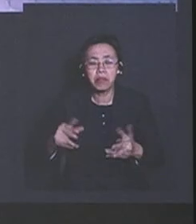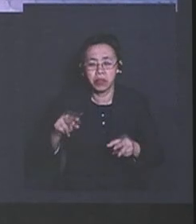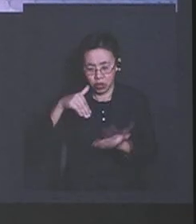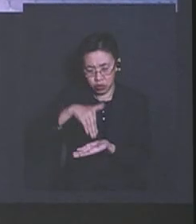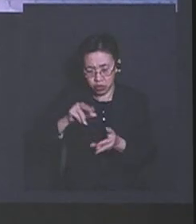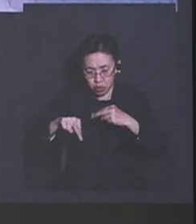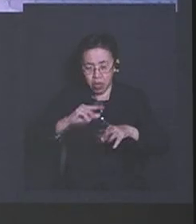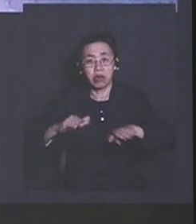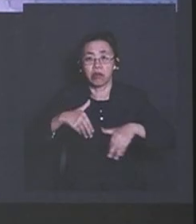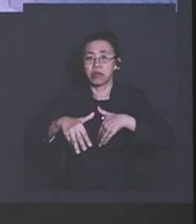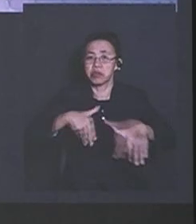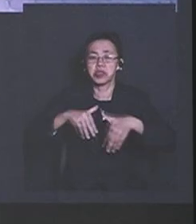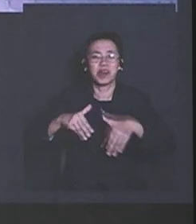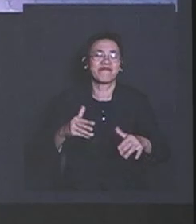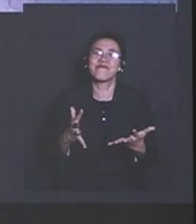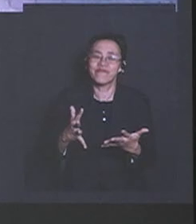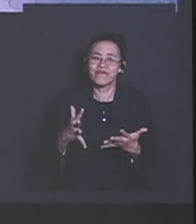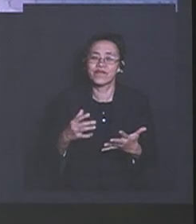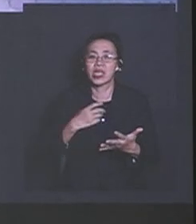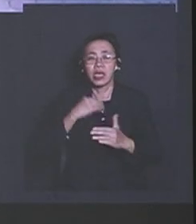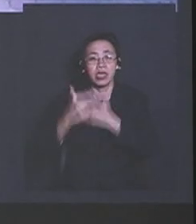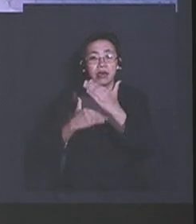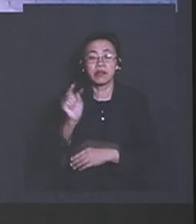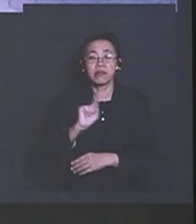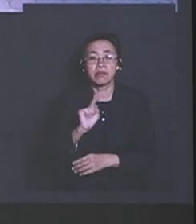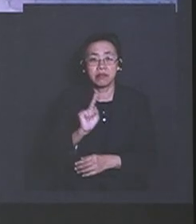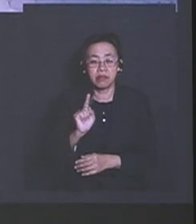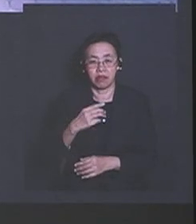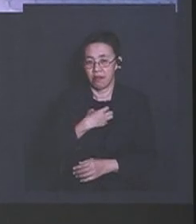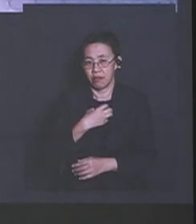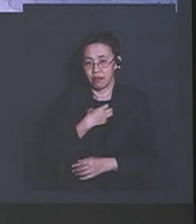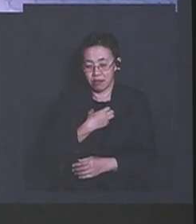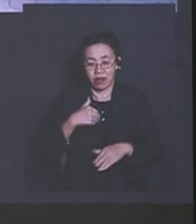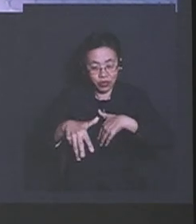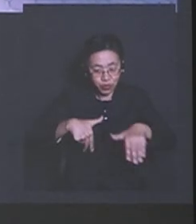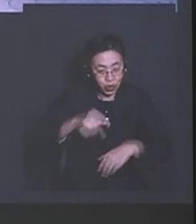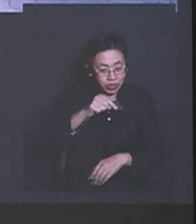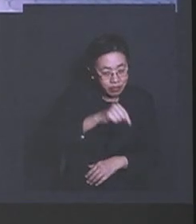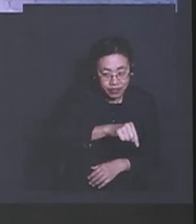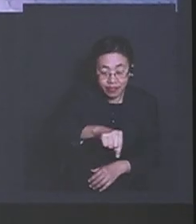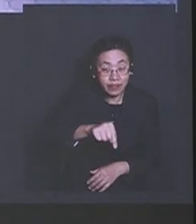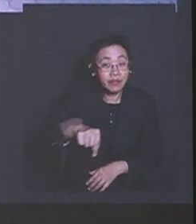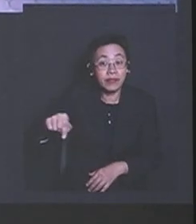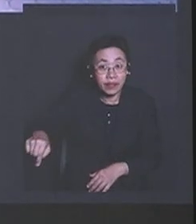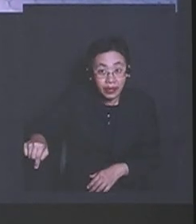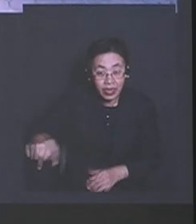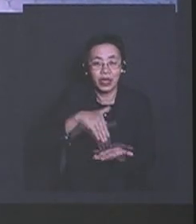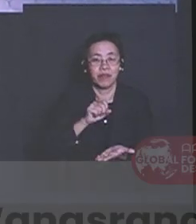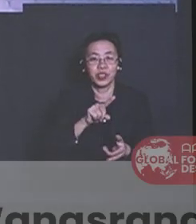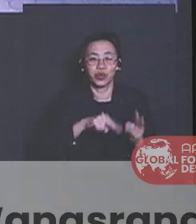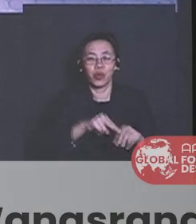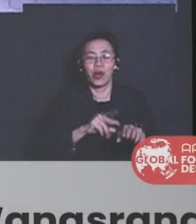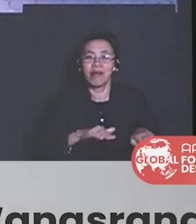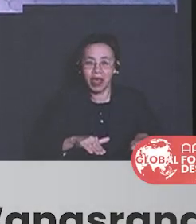What we need to improve is we need to ensure that every community they have their child care center and good enough to